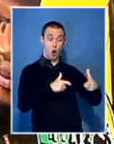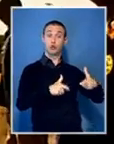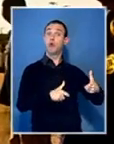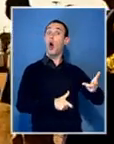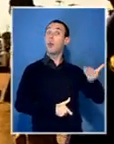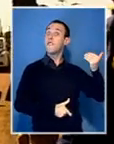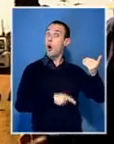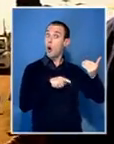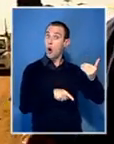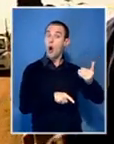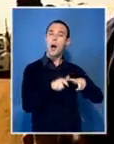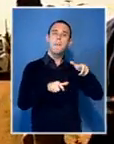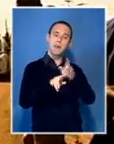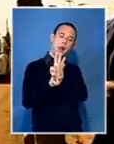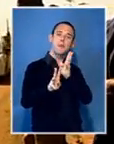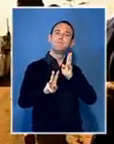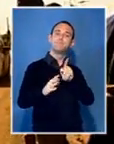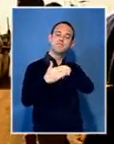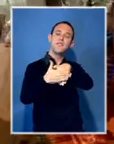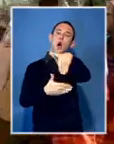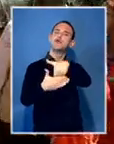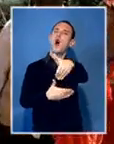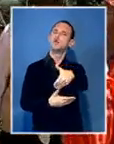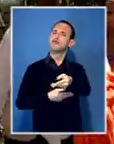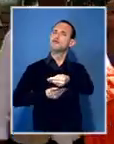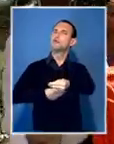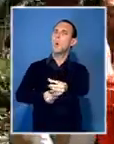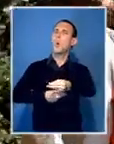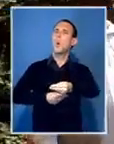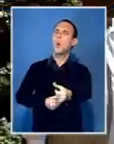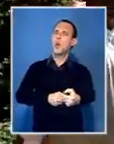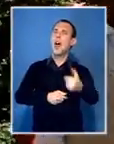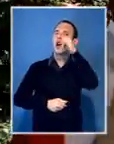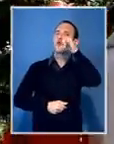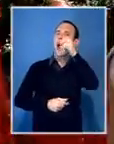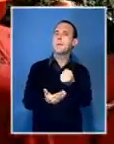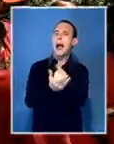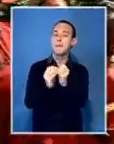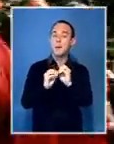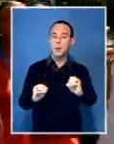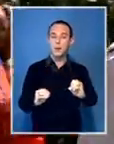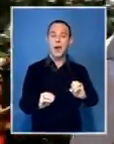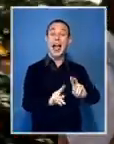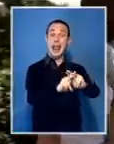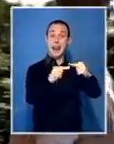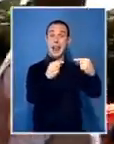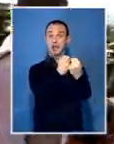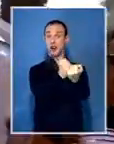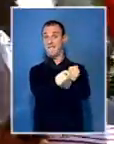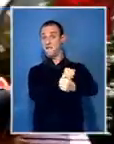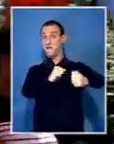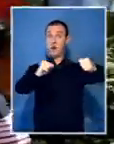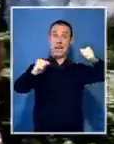control, voters went to the polls with very few glitches. The birth of the National Freedom Party, a splinter party from the